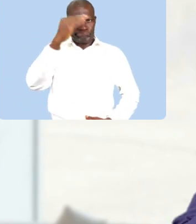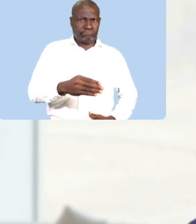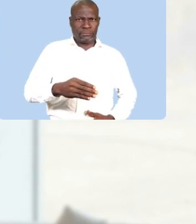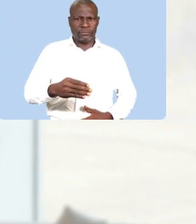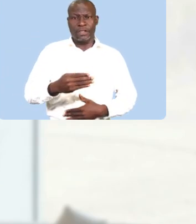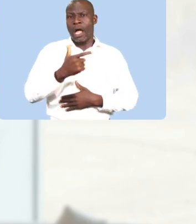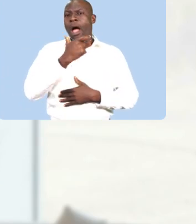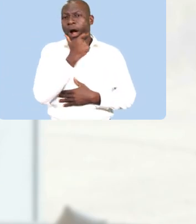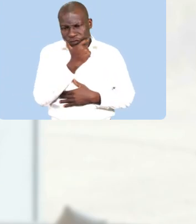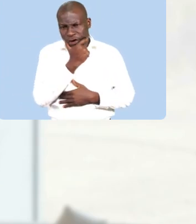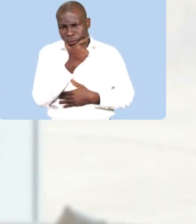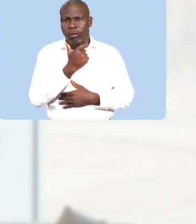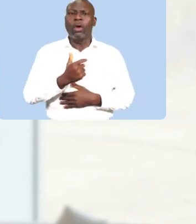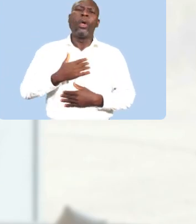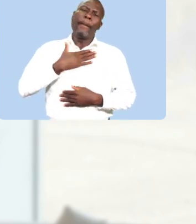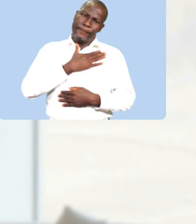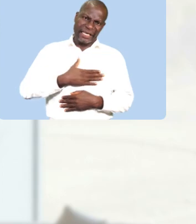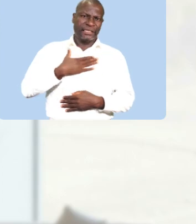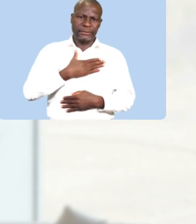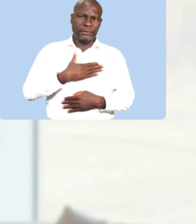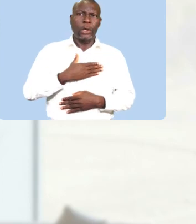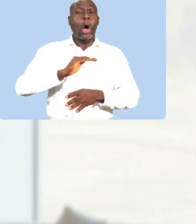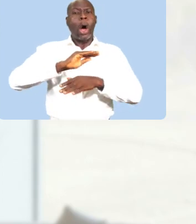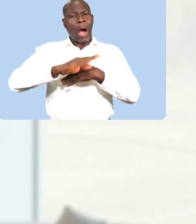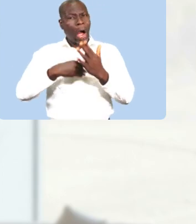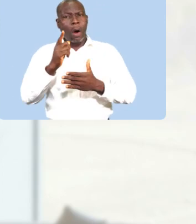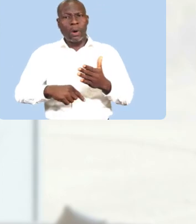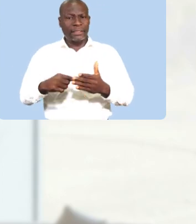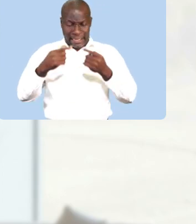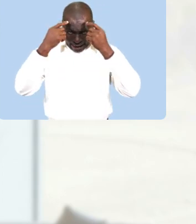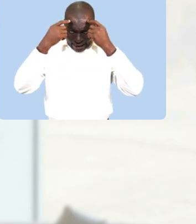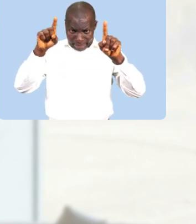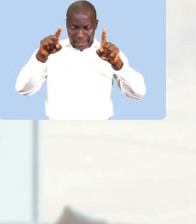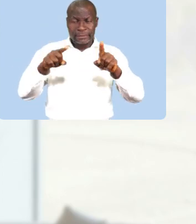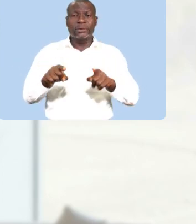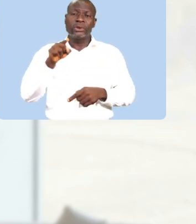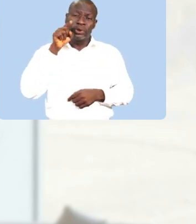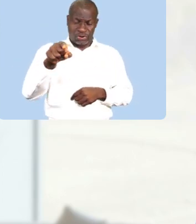sa ansem ya ekosue no on declare stance emiehwe